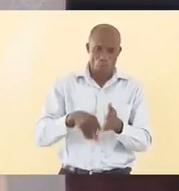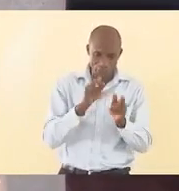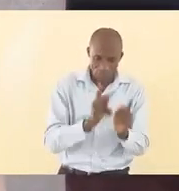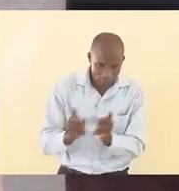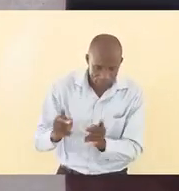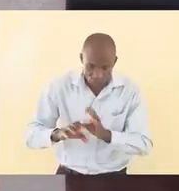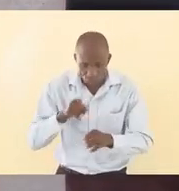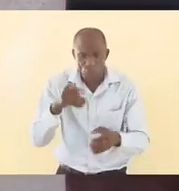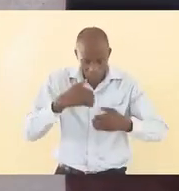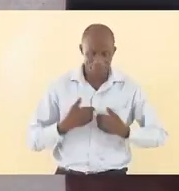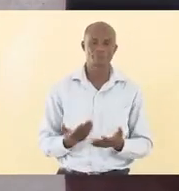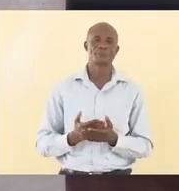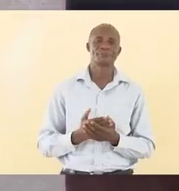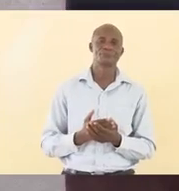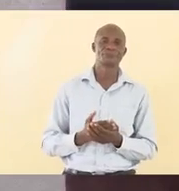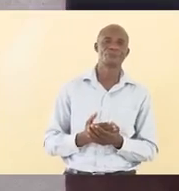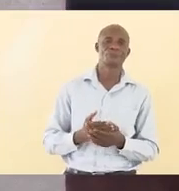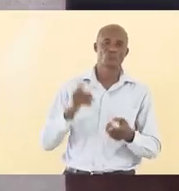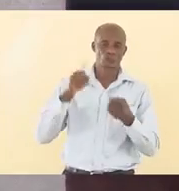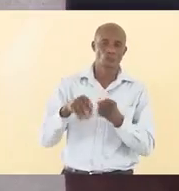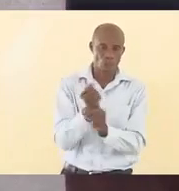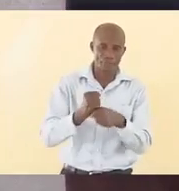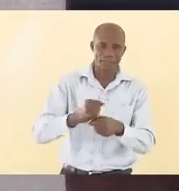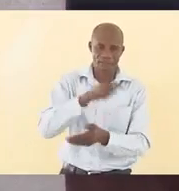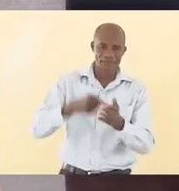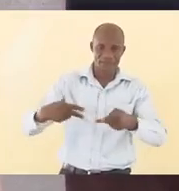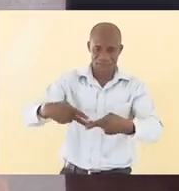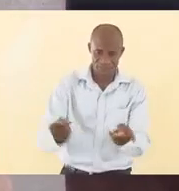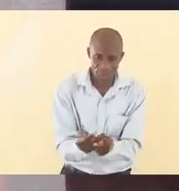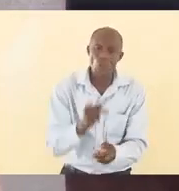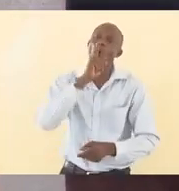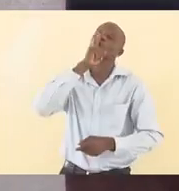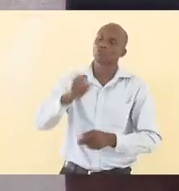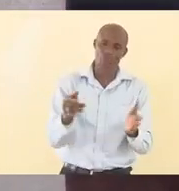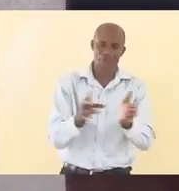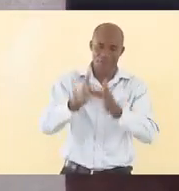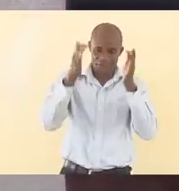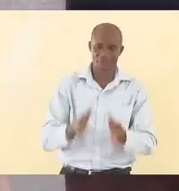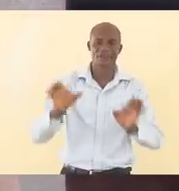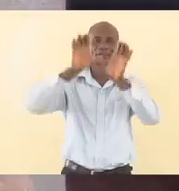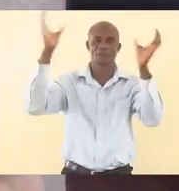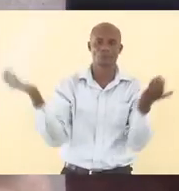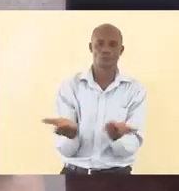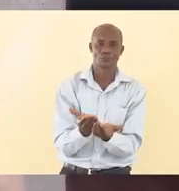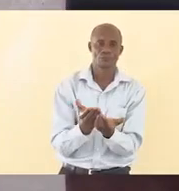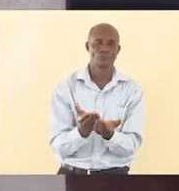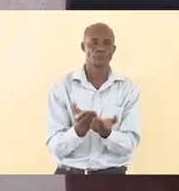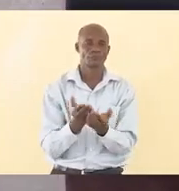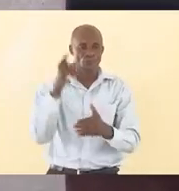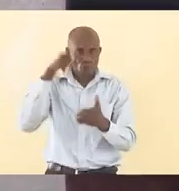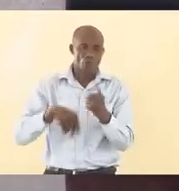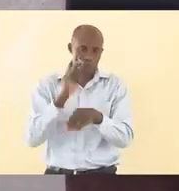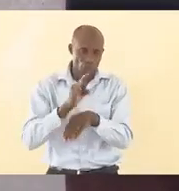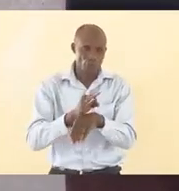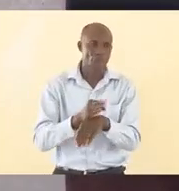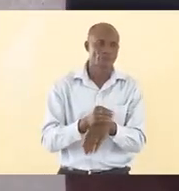What plans do you have if you are not playing the role now, towards making this place a true Christian community? And